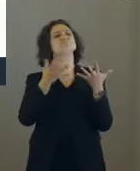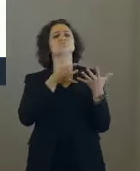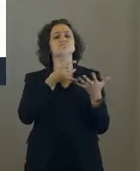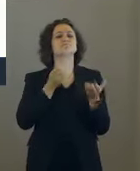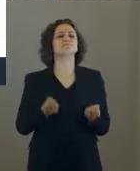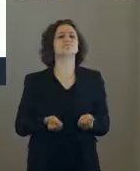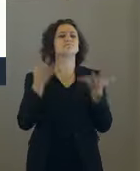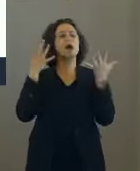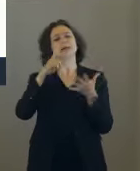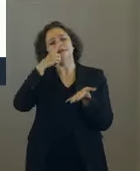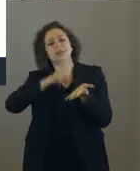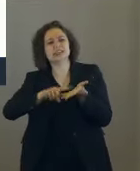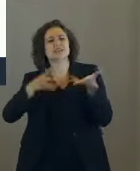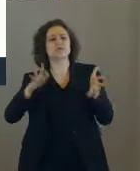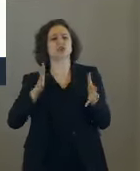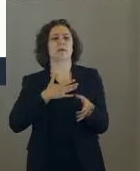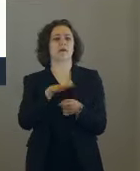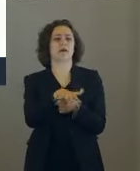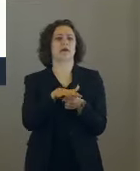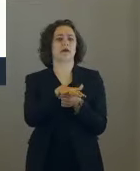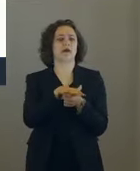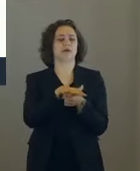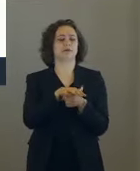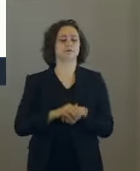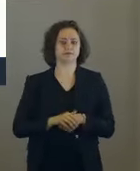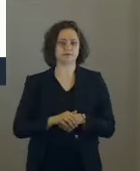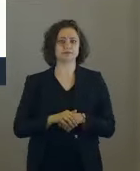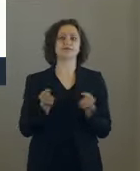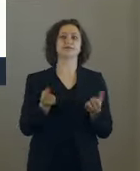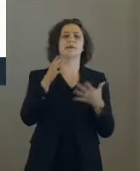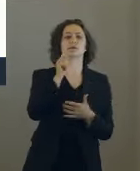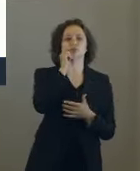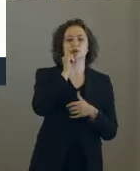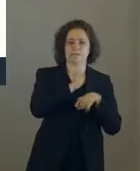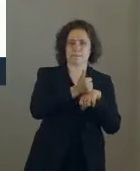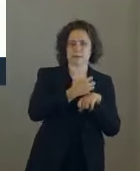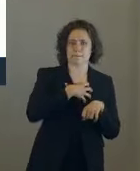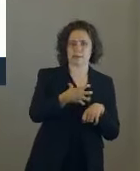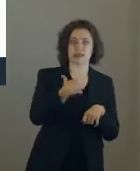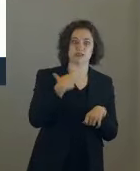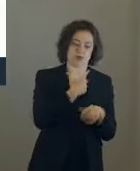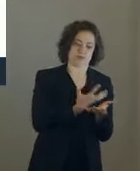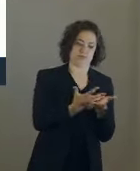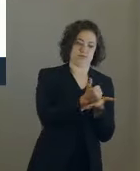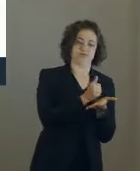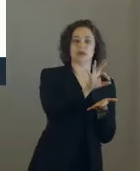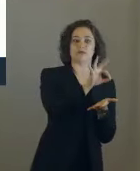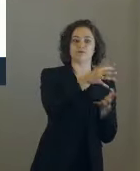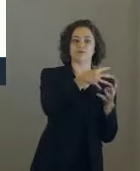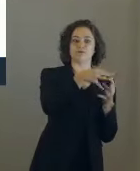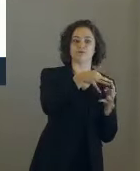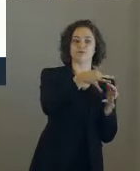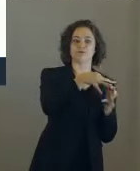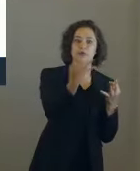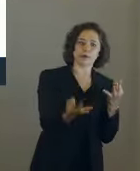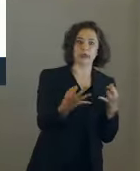in your zip code. How many race-based complaints has MDCR taken in Ferndale or Royal Oak